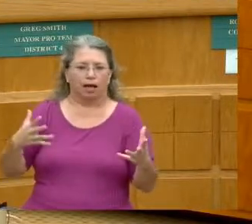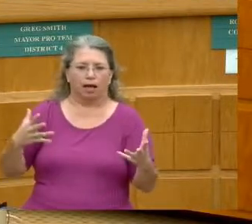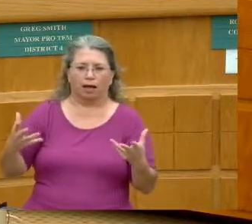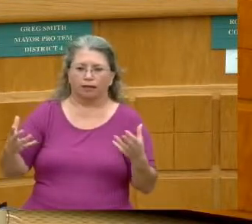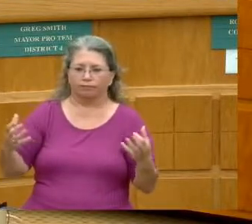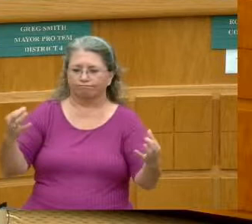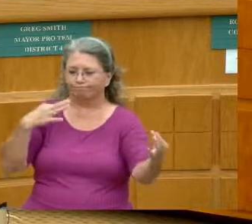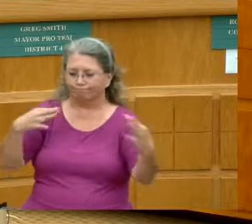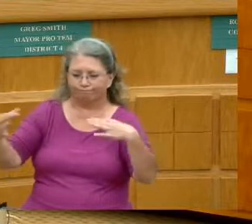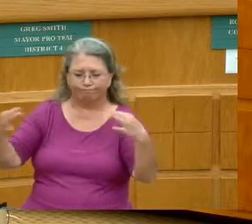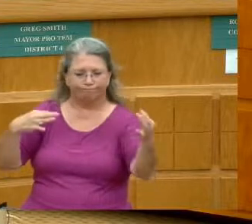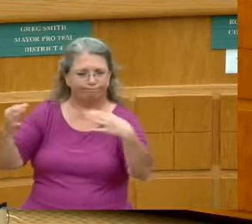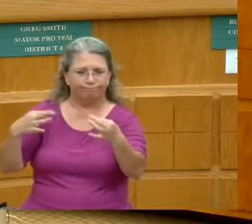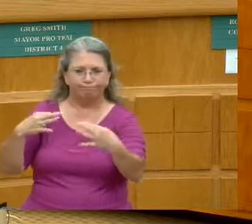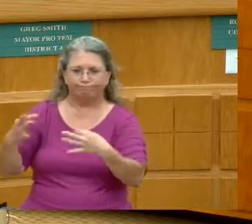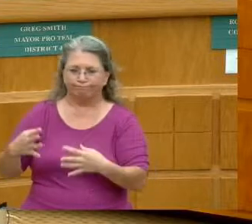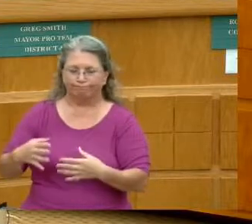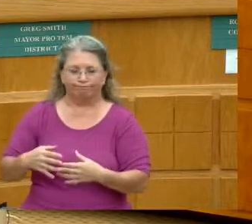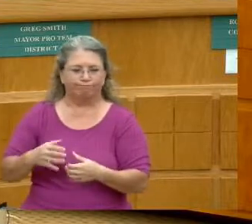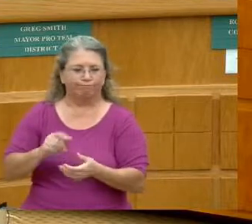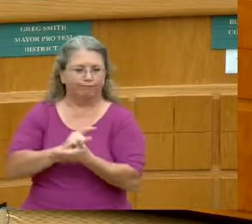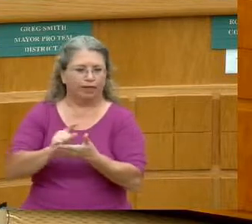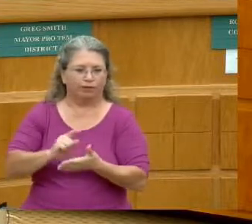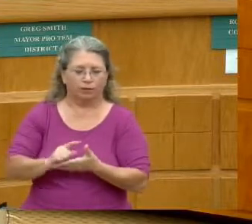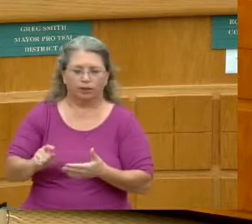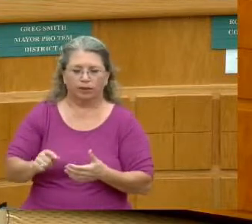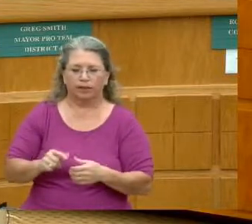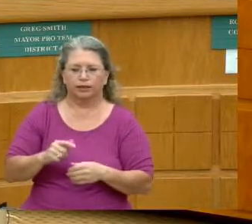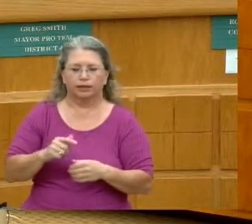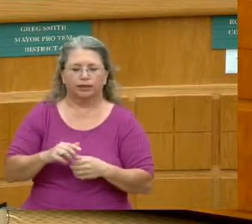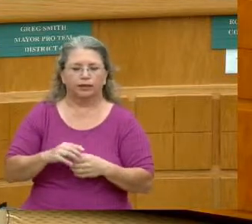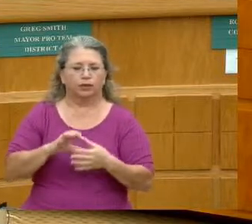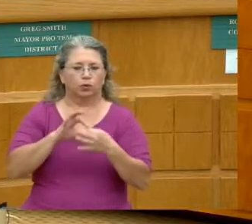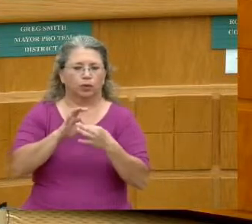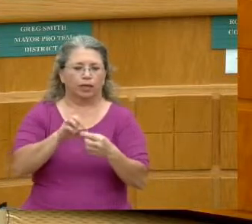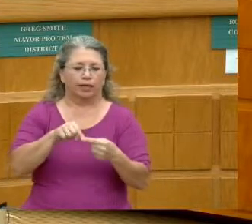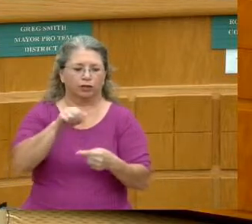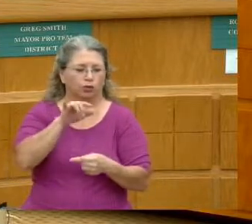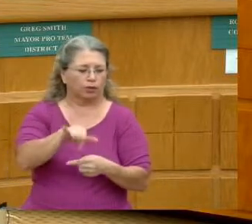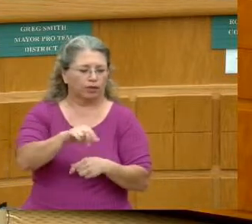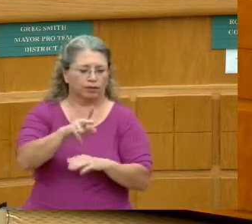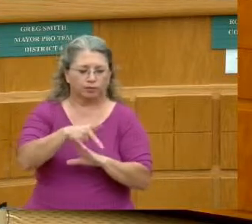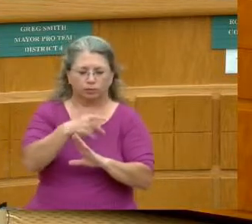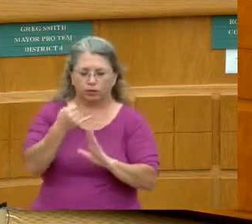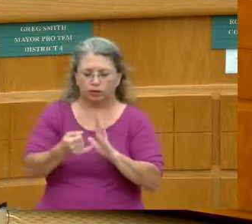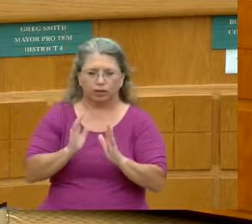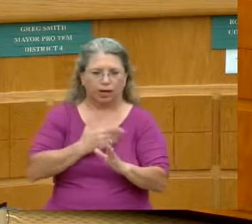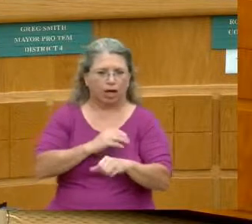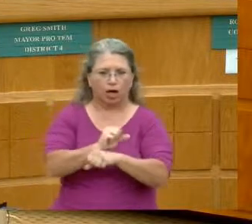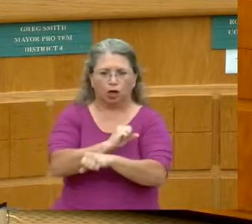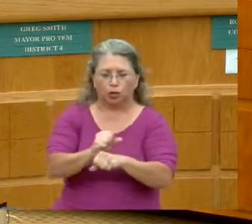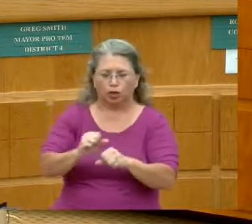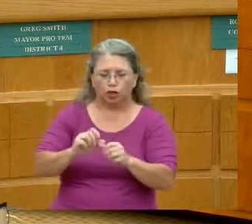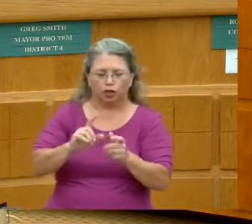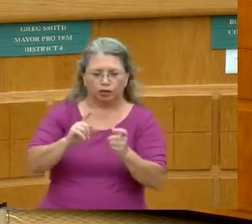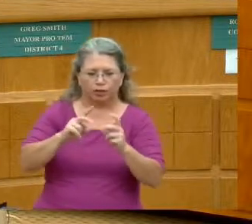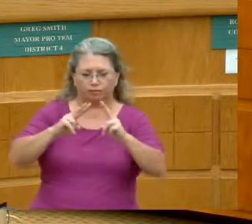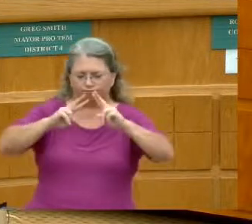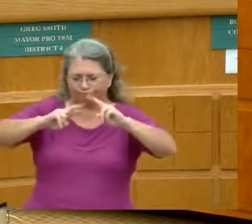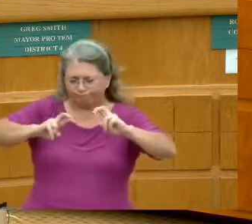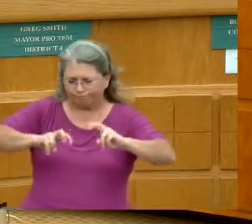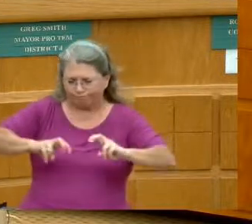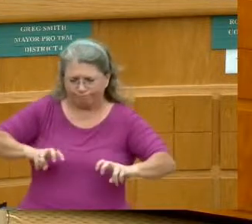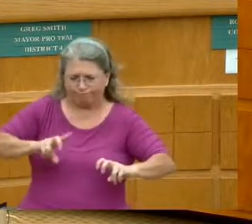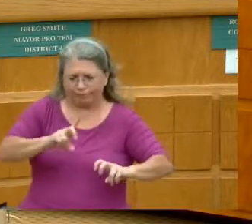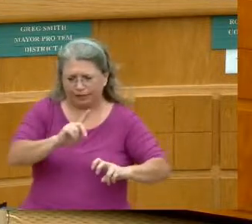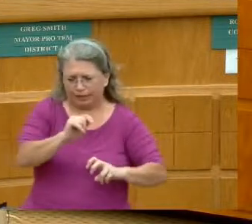week on the work that we're doing and how to interpret the data.